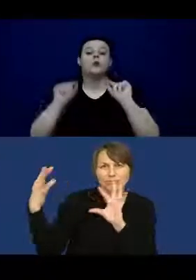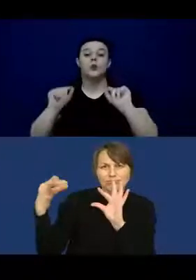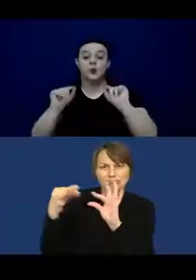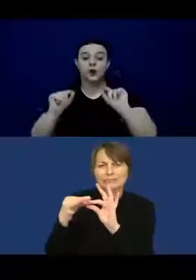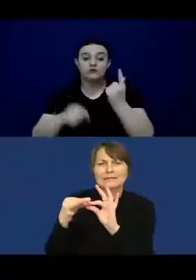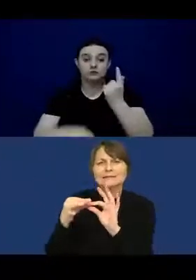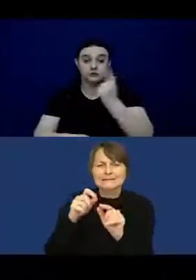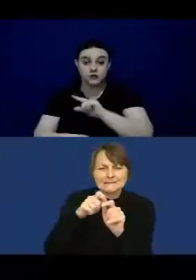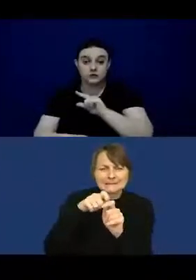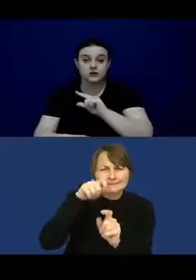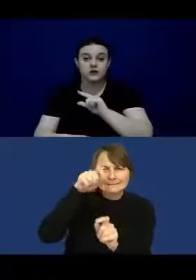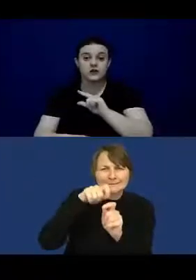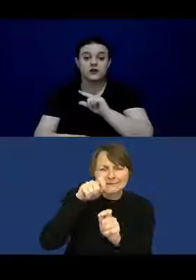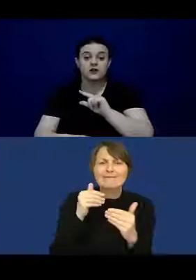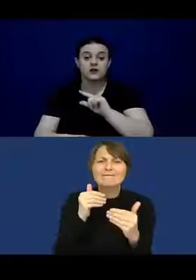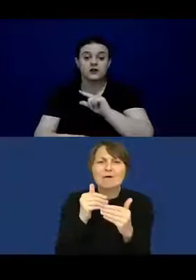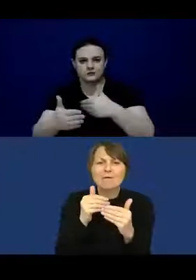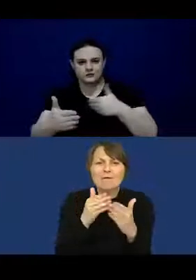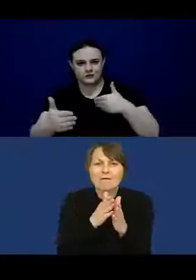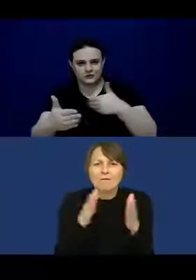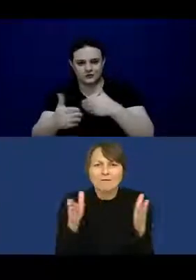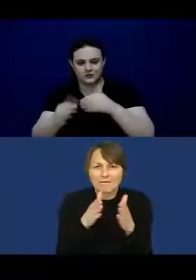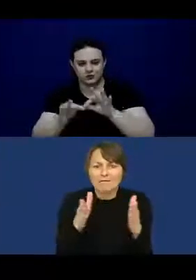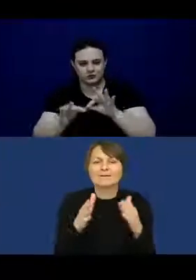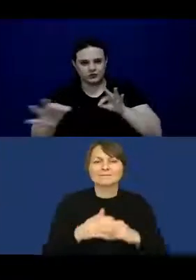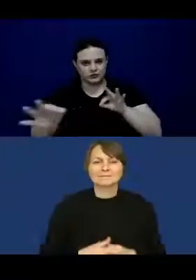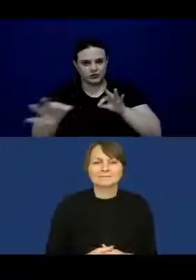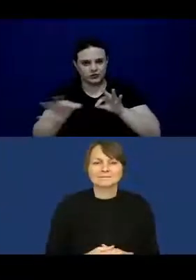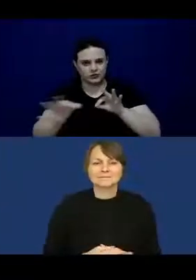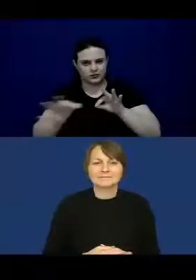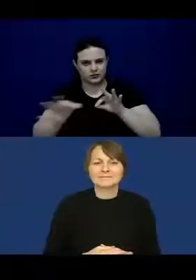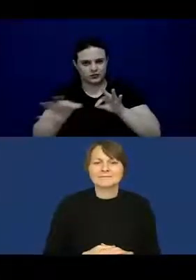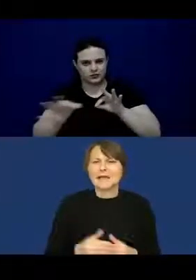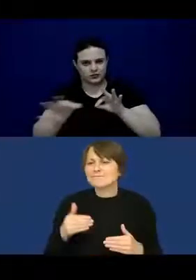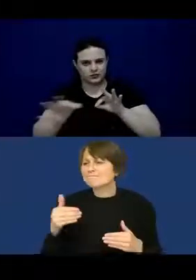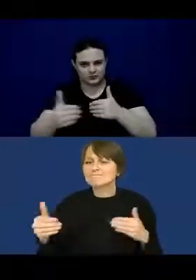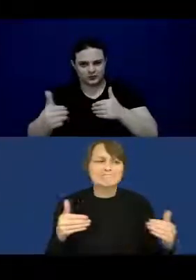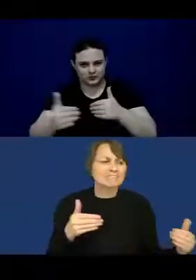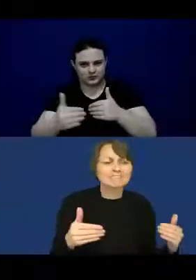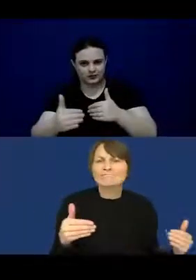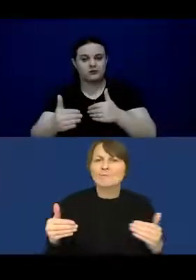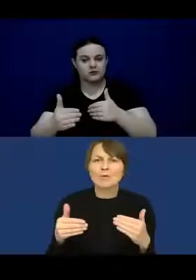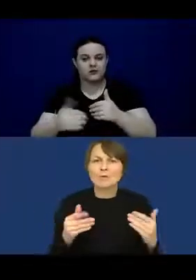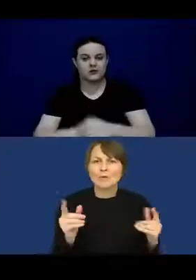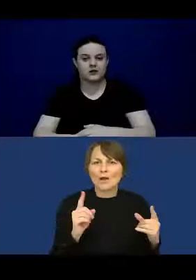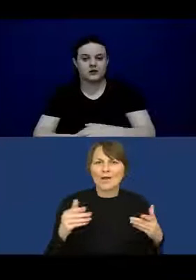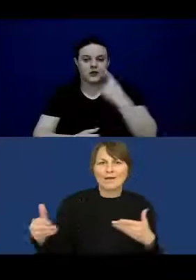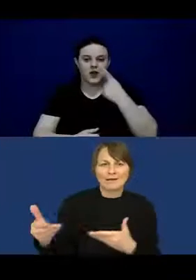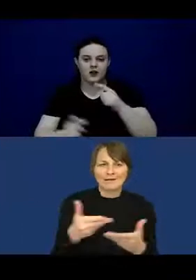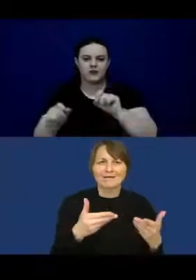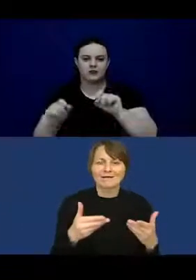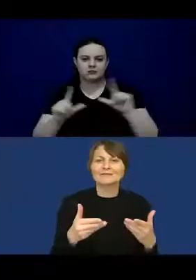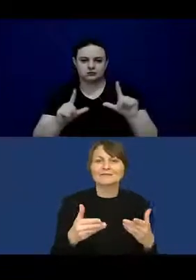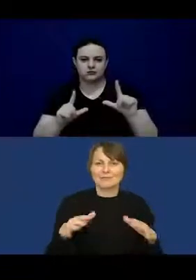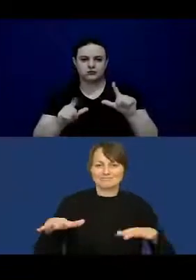the proximity or the distance to beacons, eye beacons that are placed in the environment.